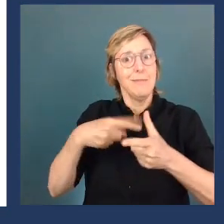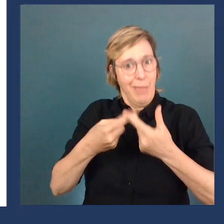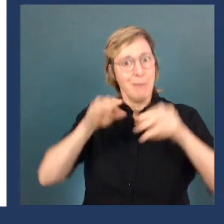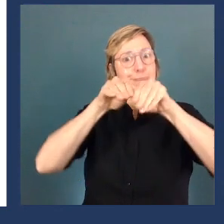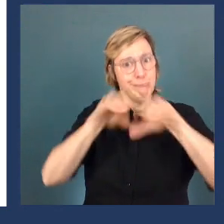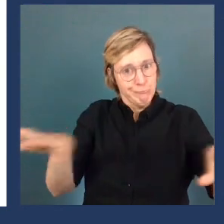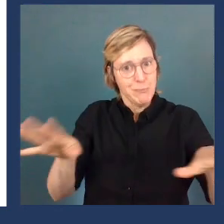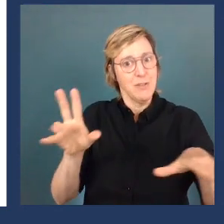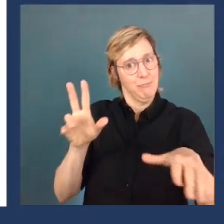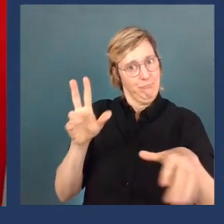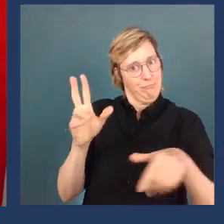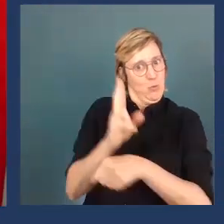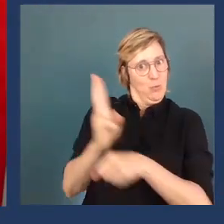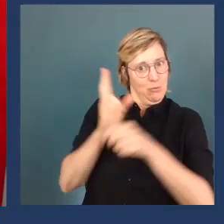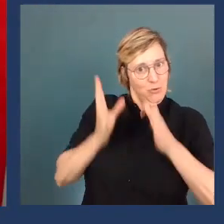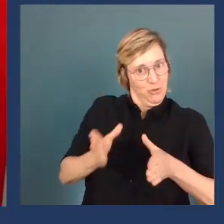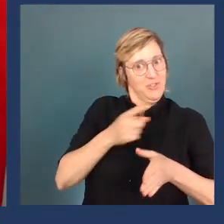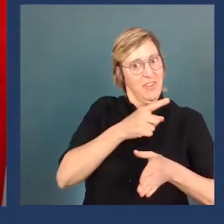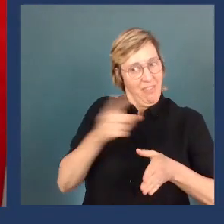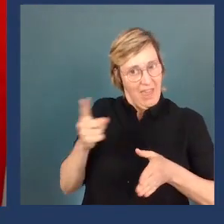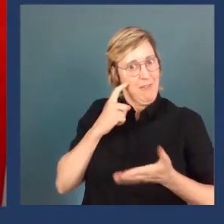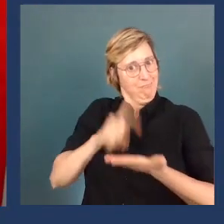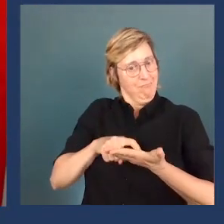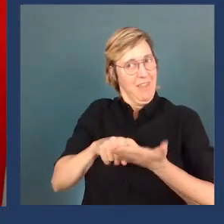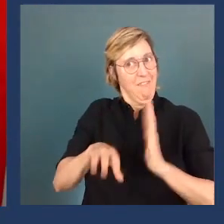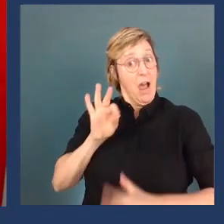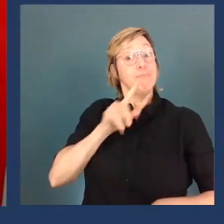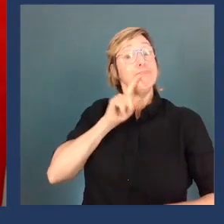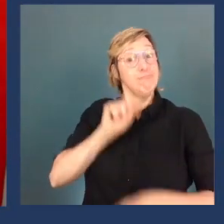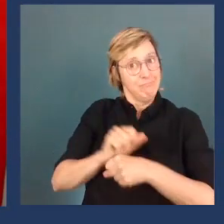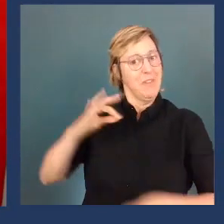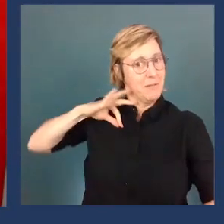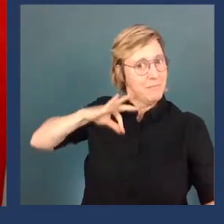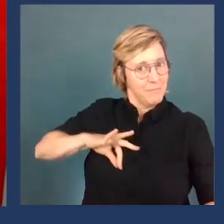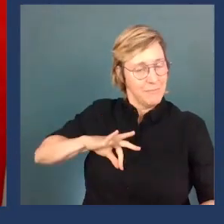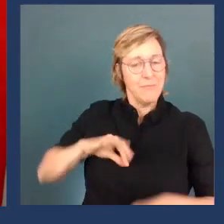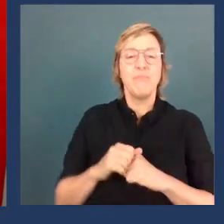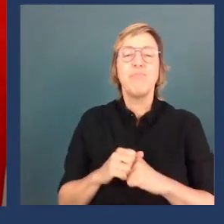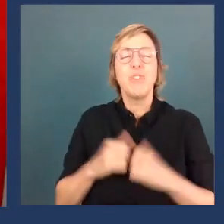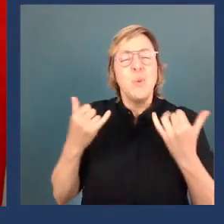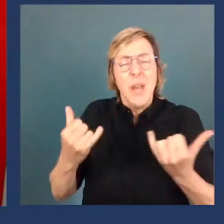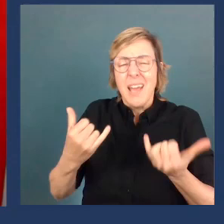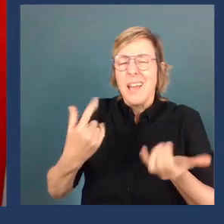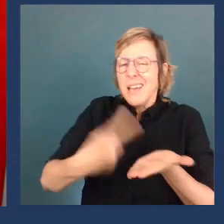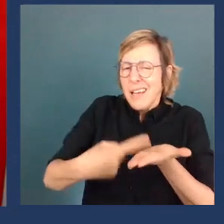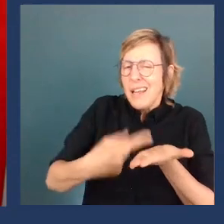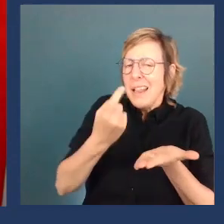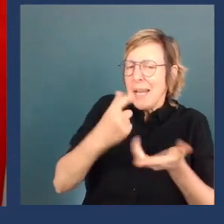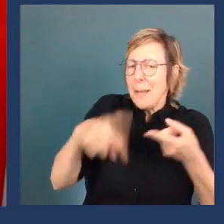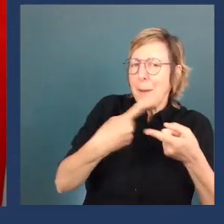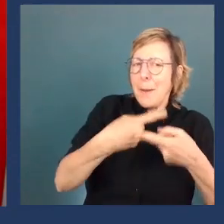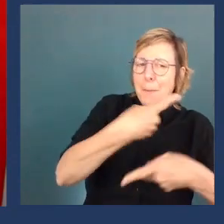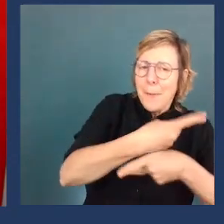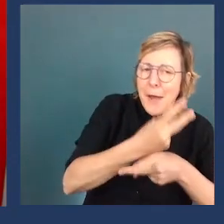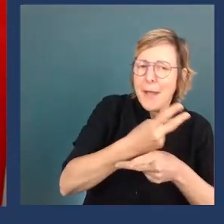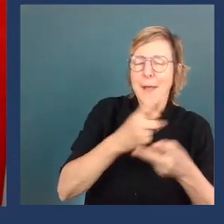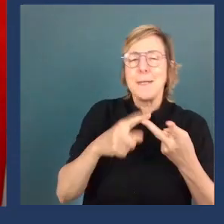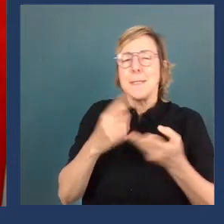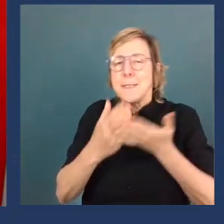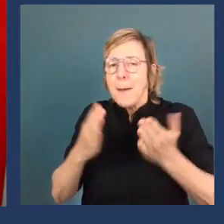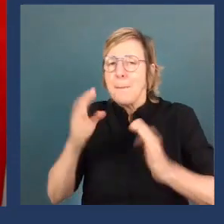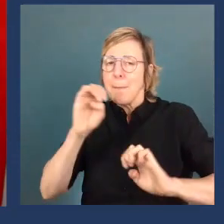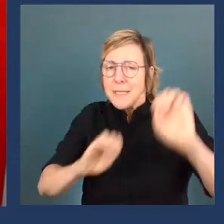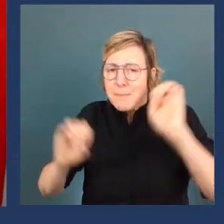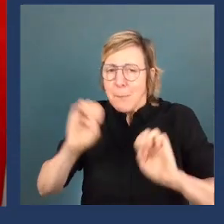true utility of a product. For today's discussion, we'll talk a little bit about products, a little bit about experimentation, but mostly we're going to